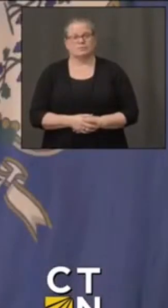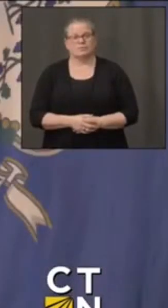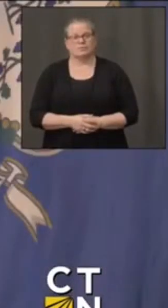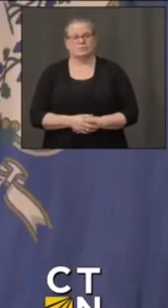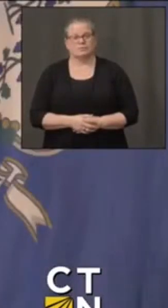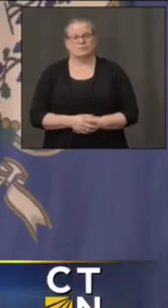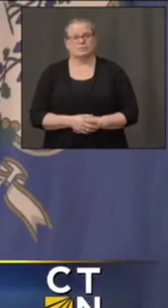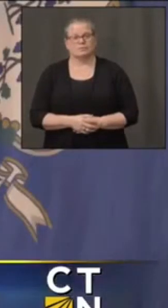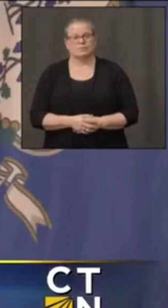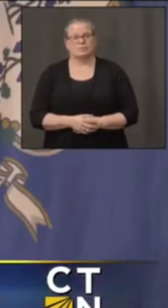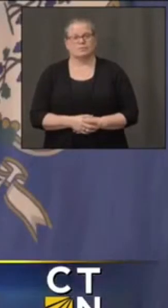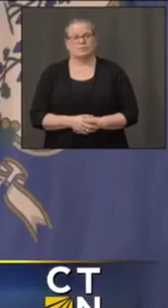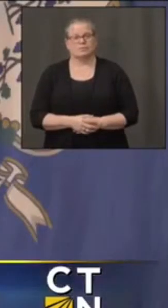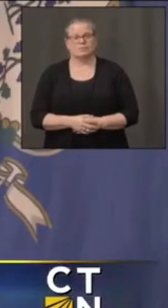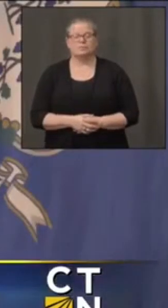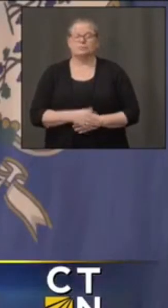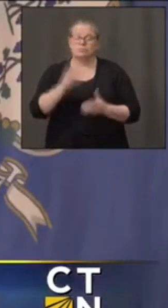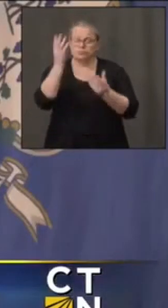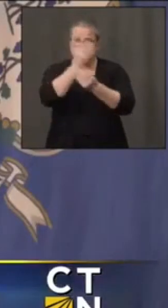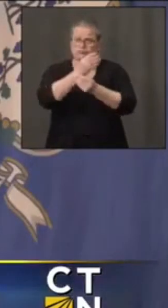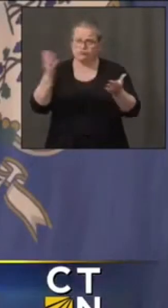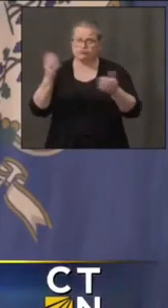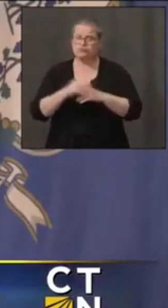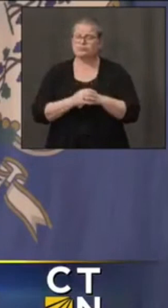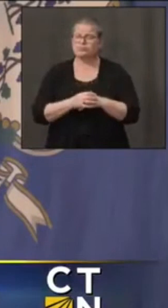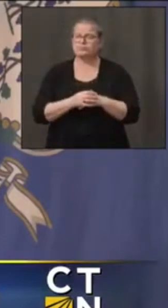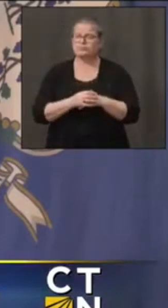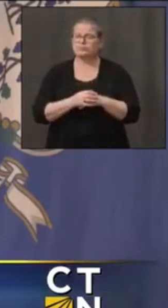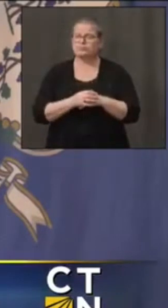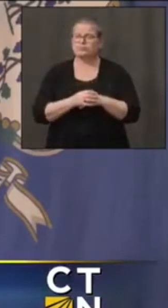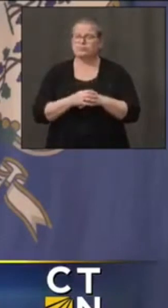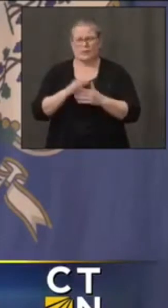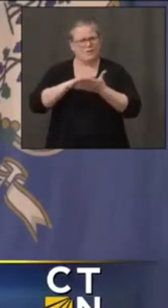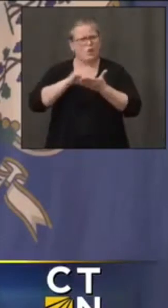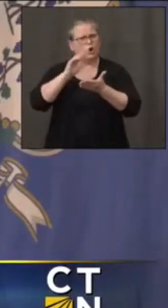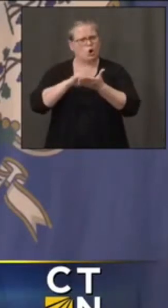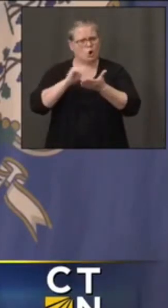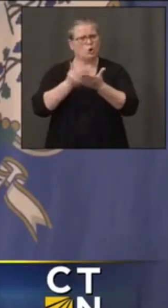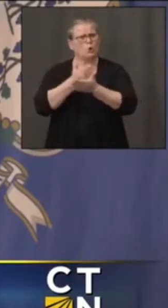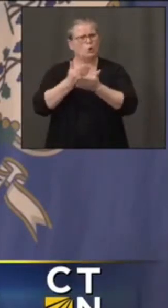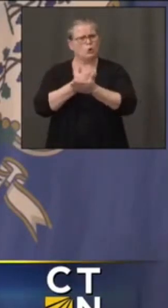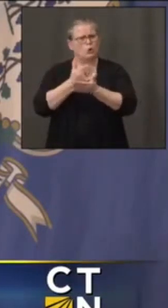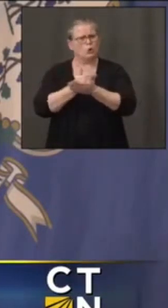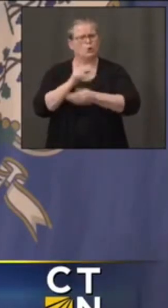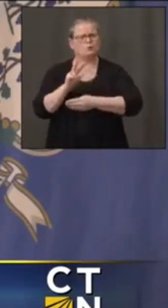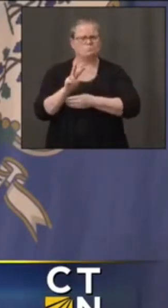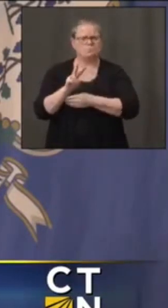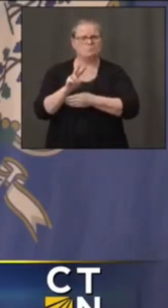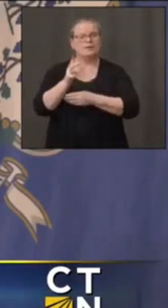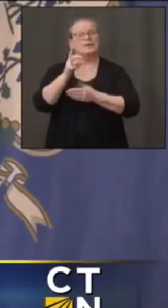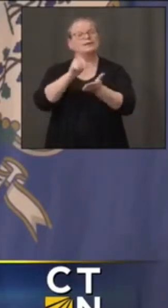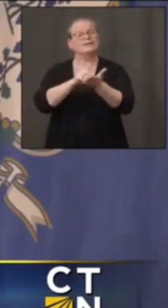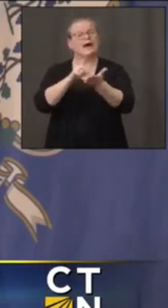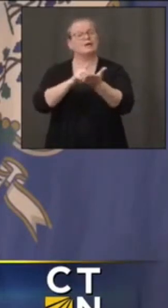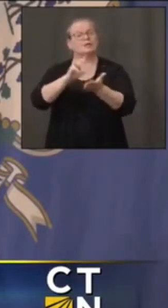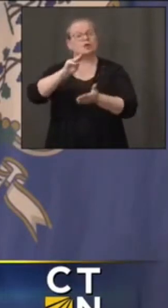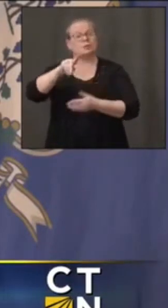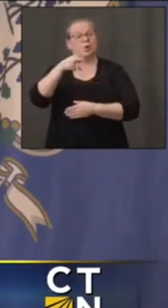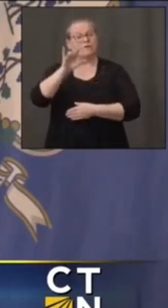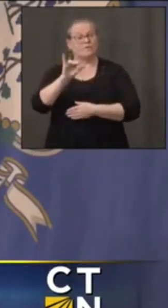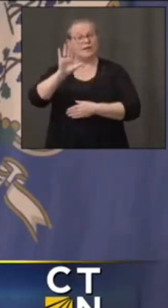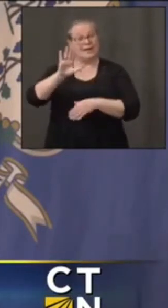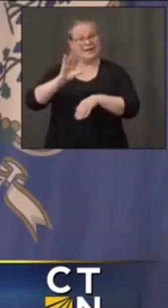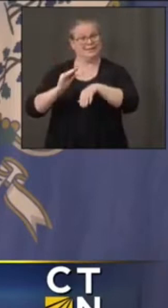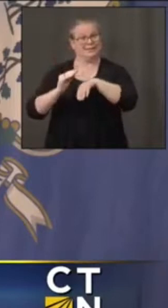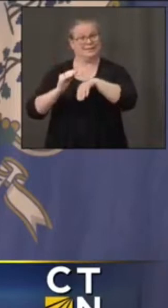I learned a couple of things. Listening to Dr. Murphy's sage advice, we always knew there was going to be